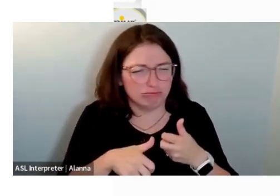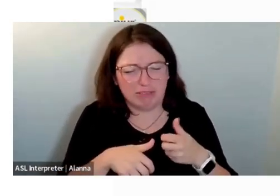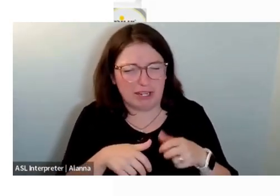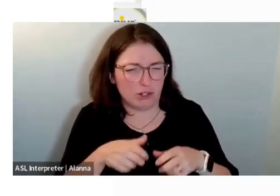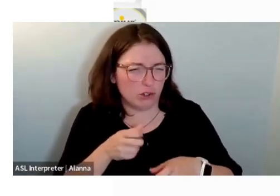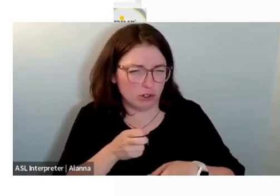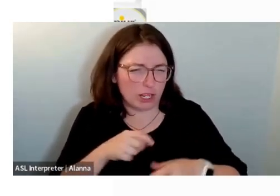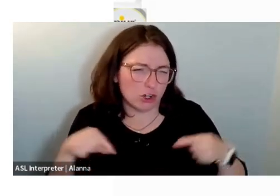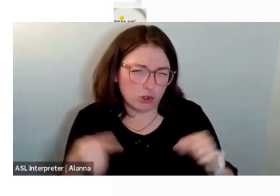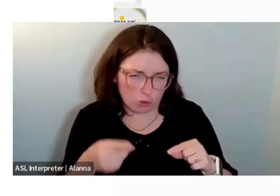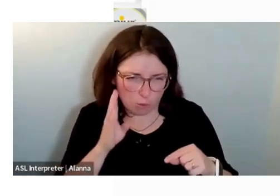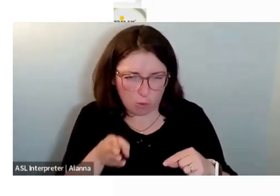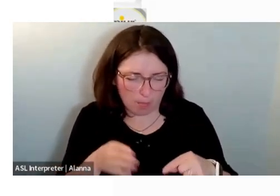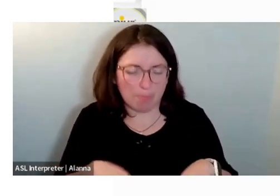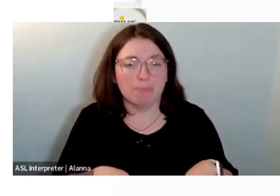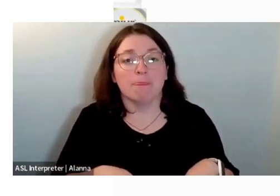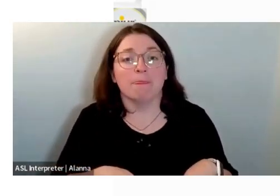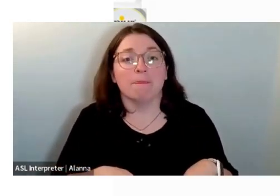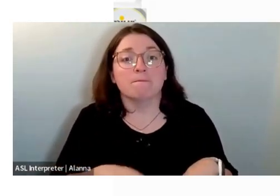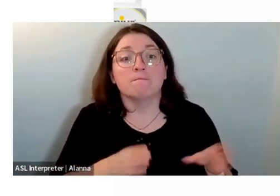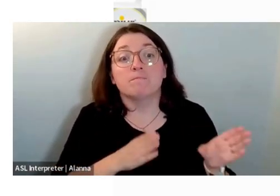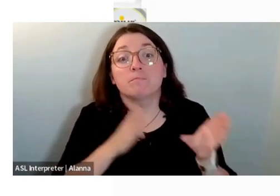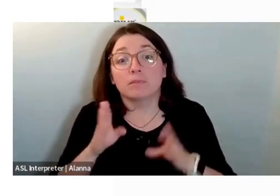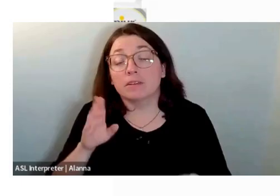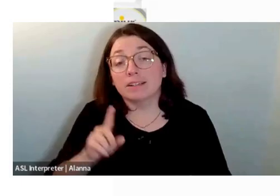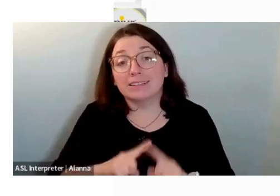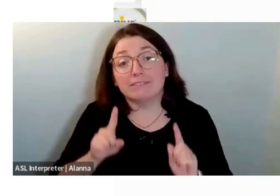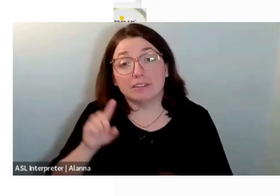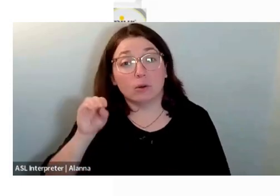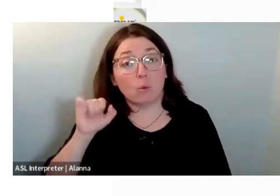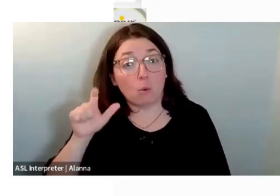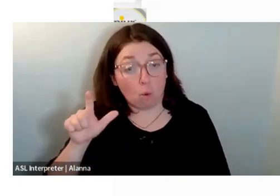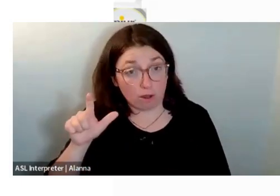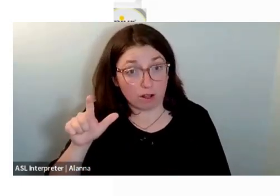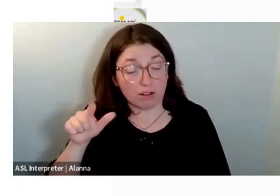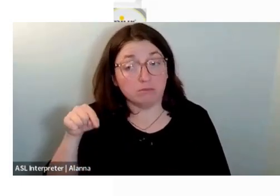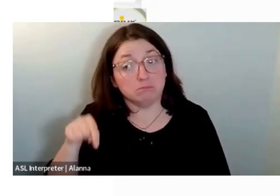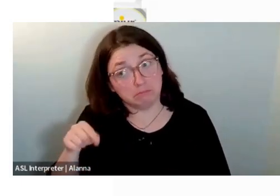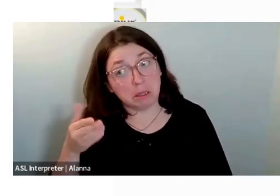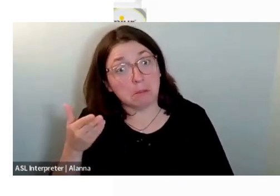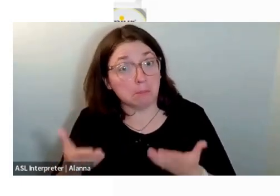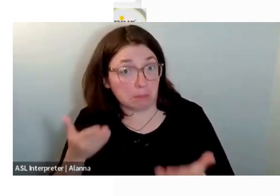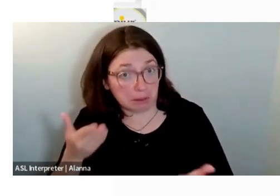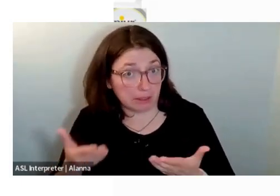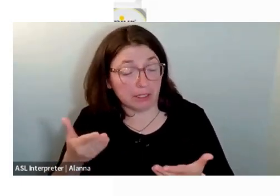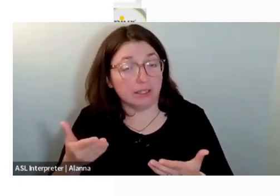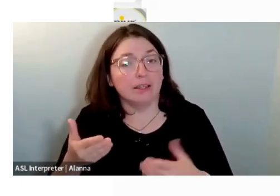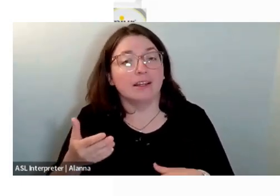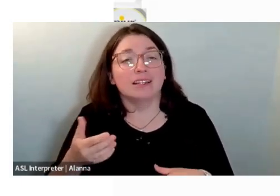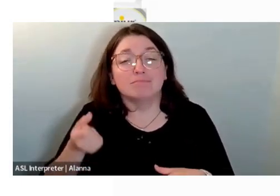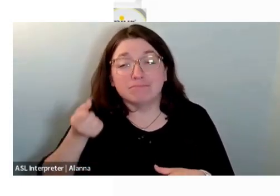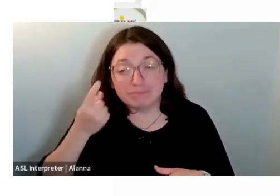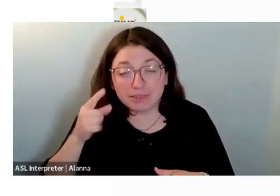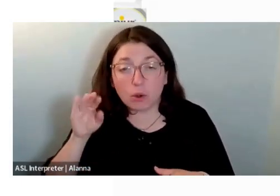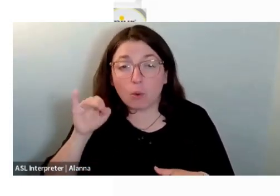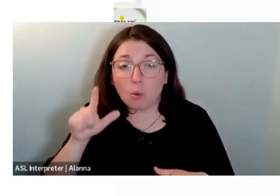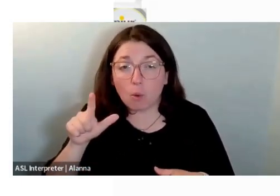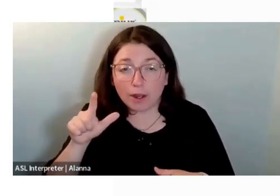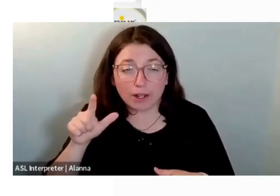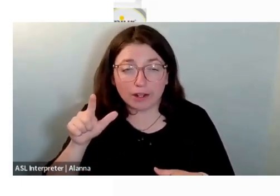Oils are also a possibility. The one tricky things with oil is that we don't want to use